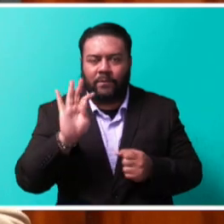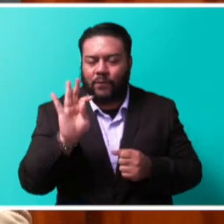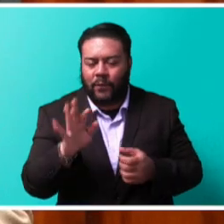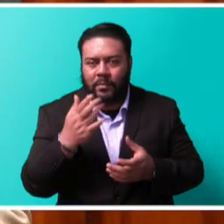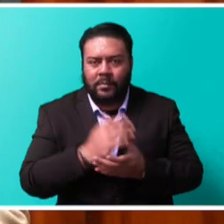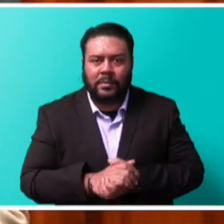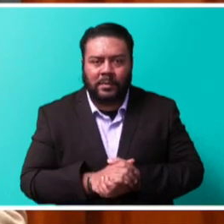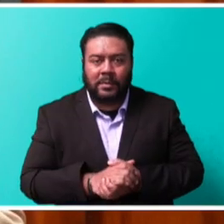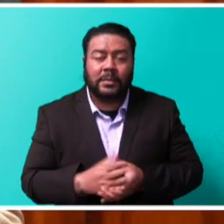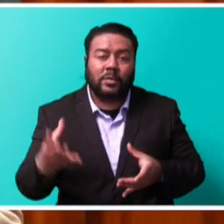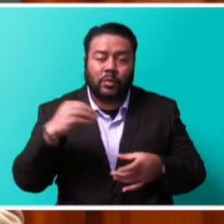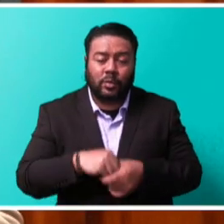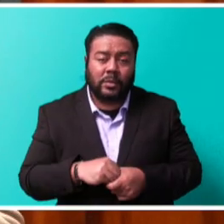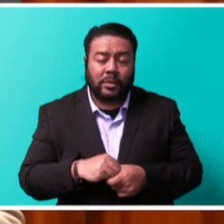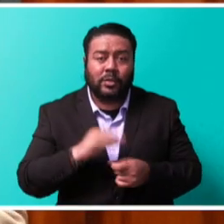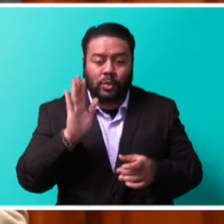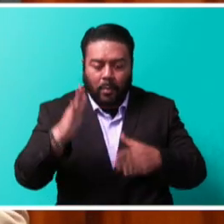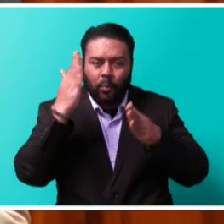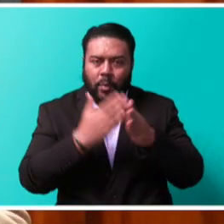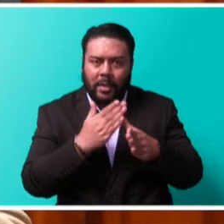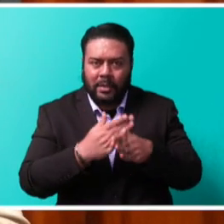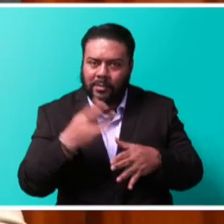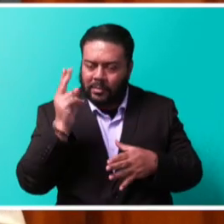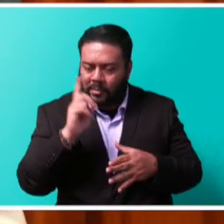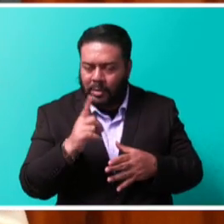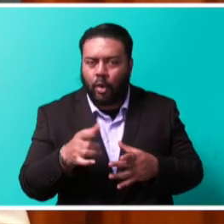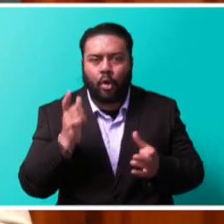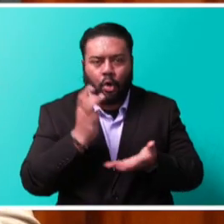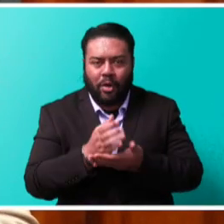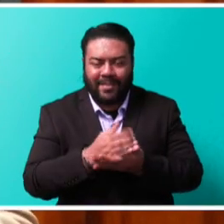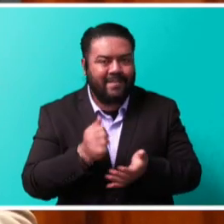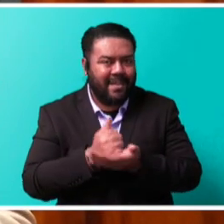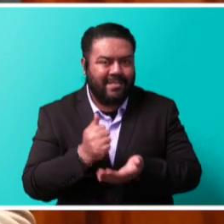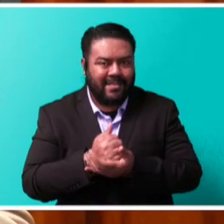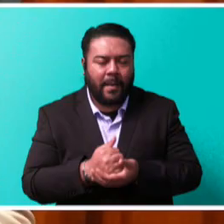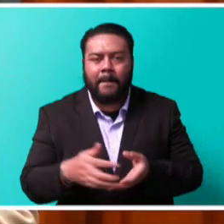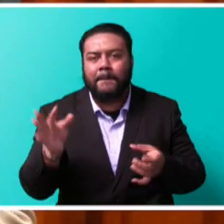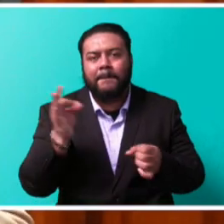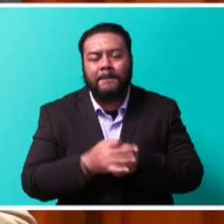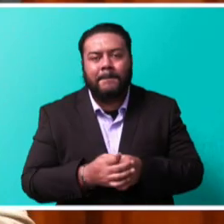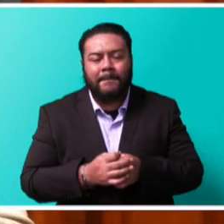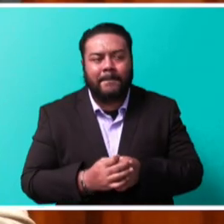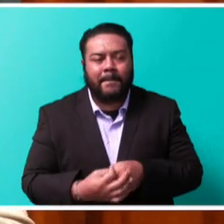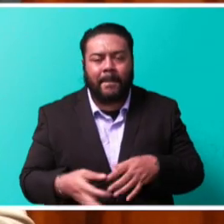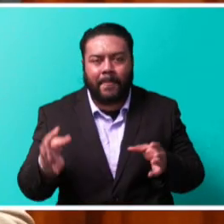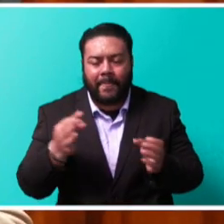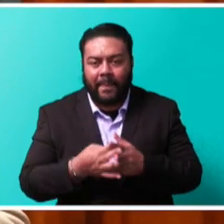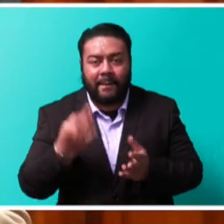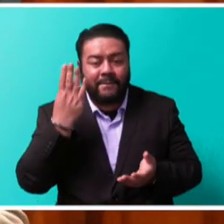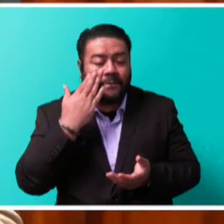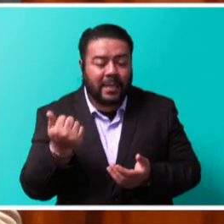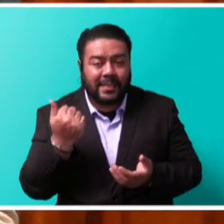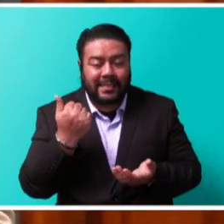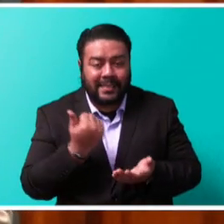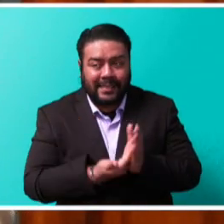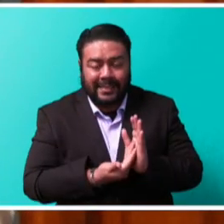mechanisms, including stop work notices, corrective action requirements, fixed penalties, prescribed fines, and improved